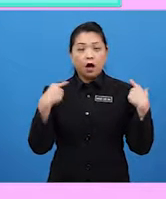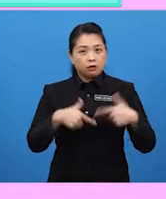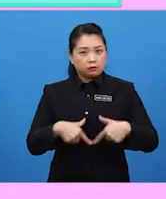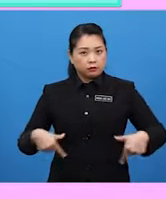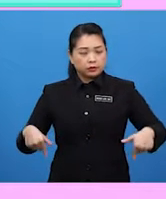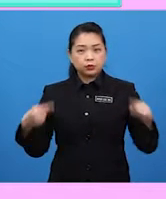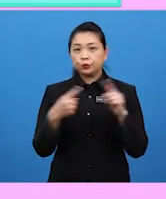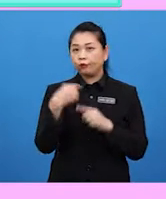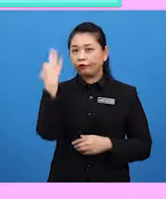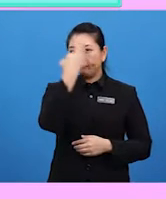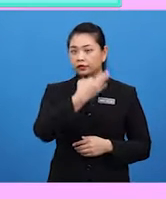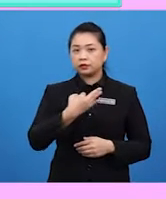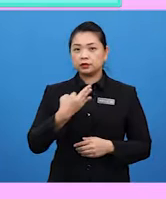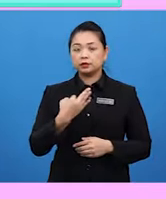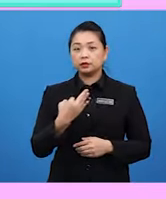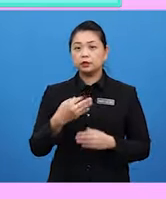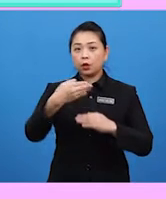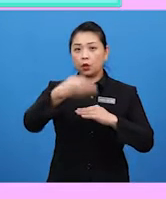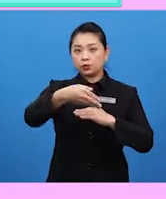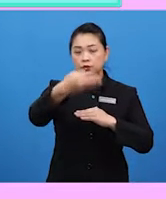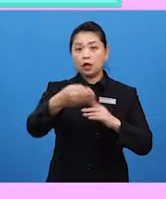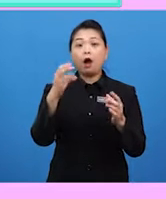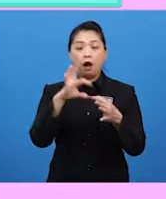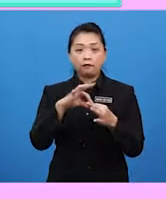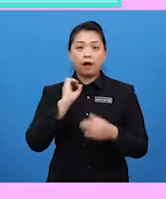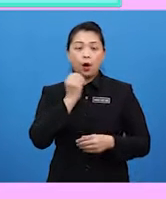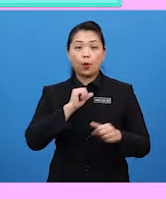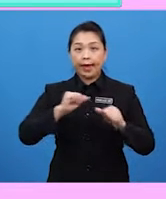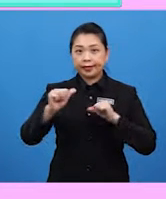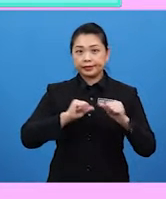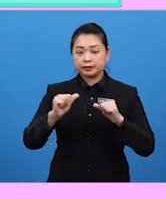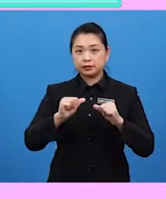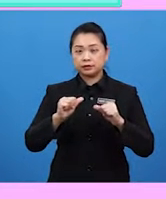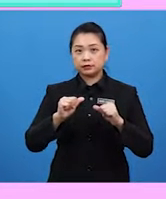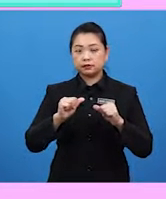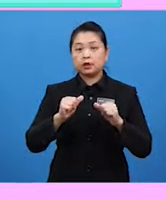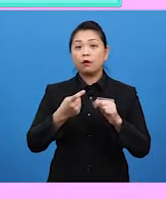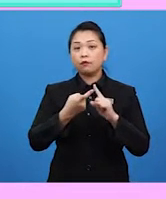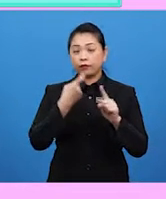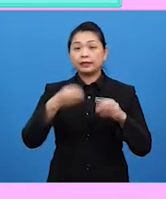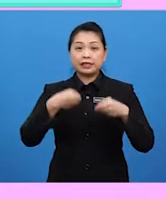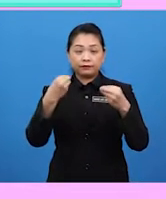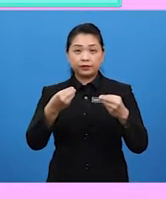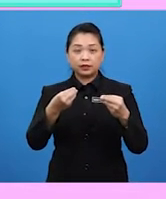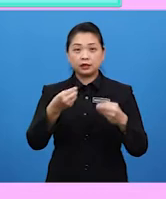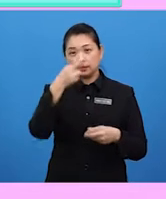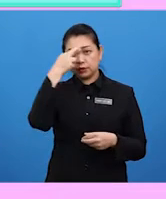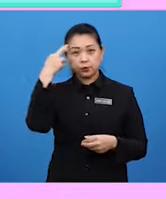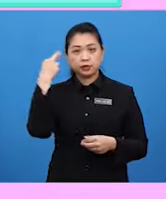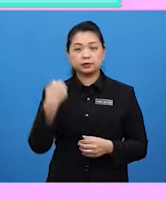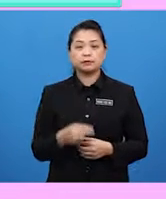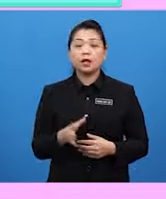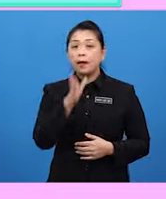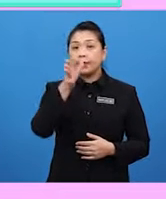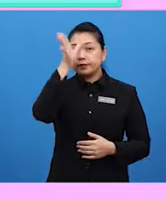the consequences of our actions instead of giving excuses. And lastly,